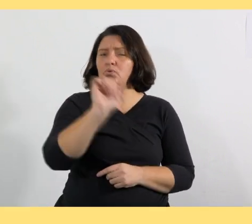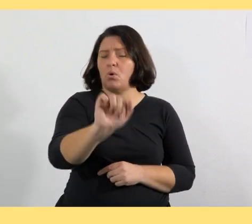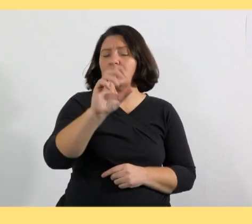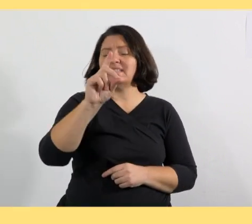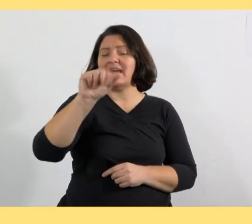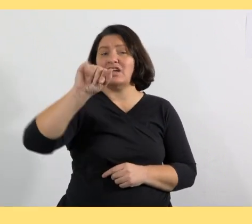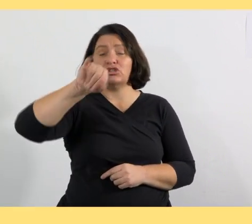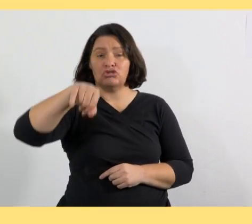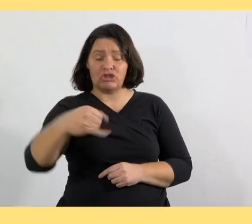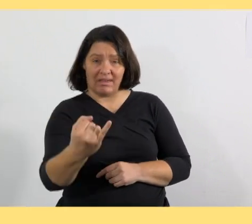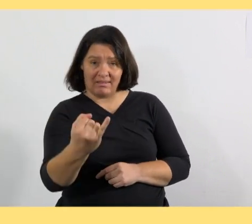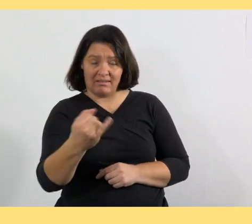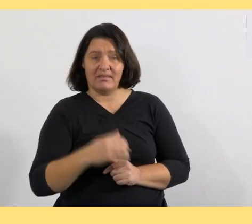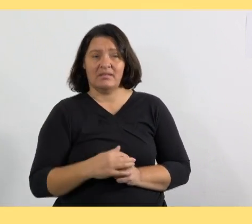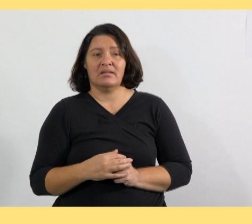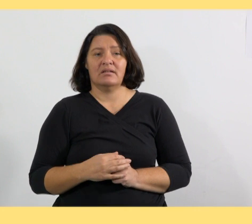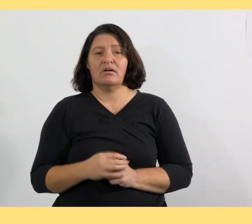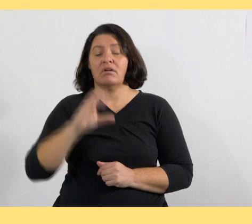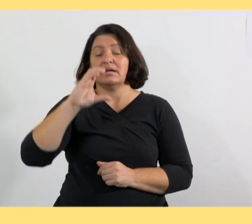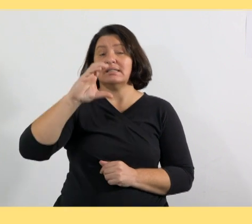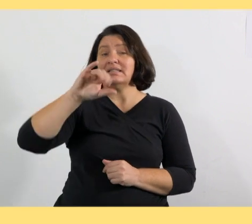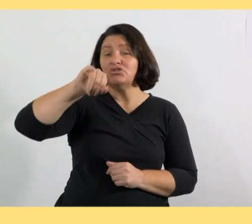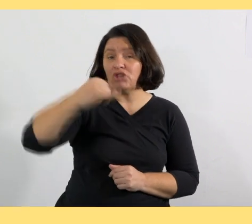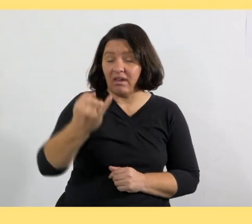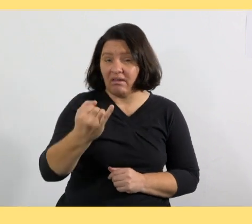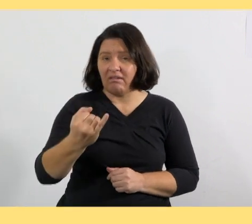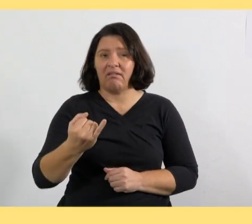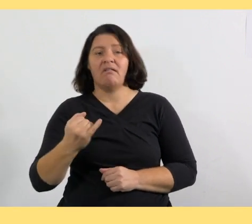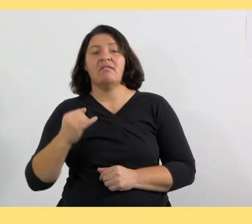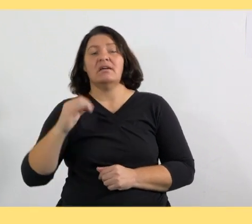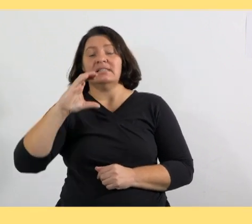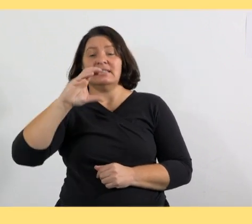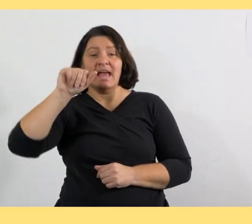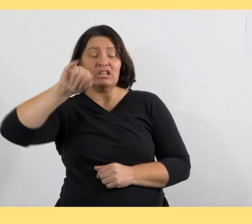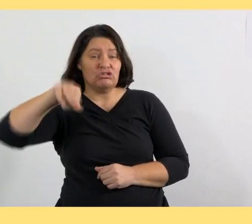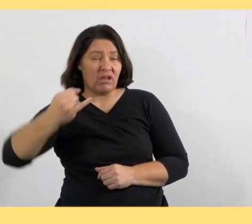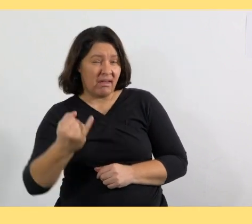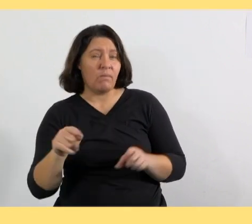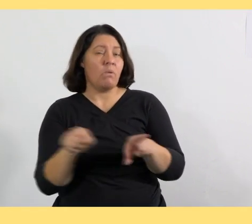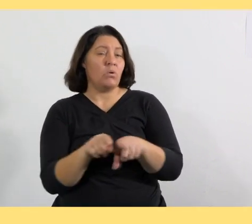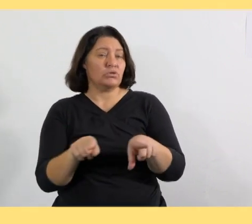your creditors allowances, as well as the general journal.